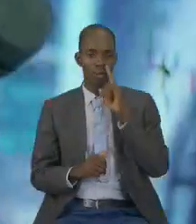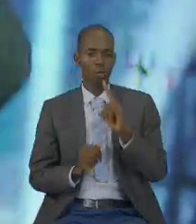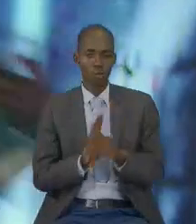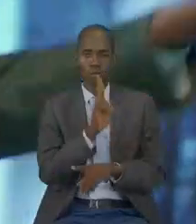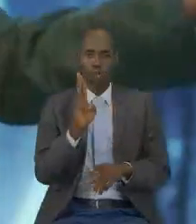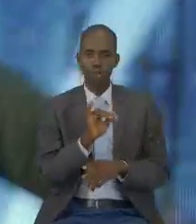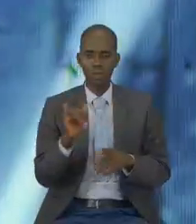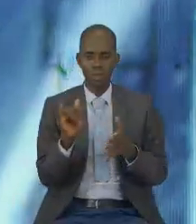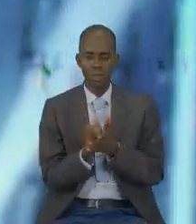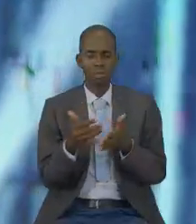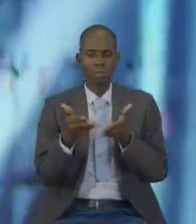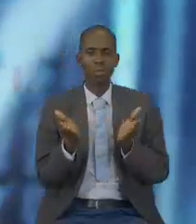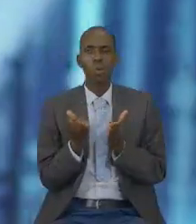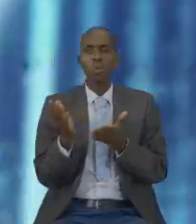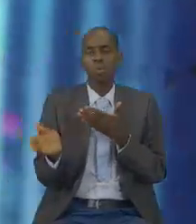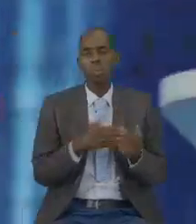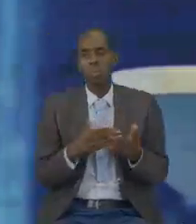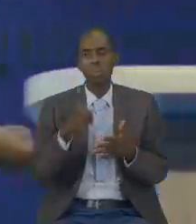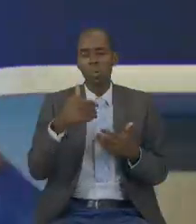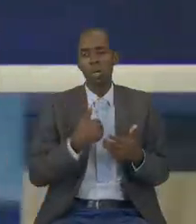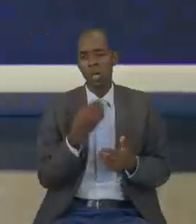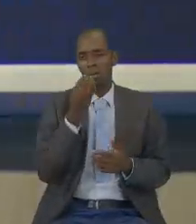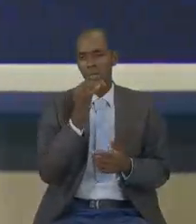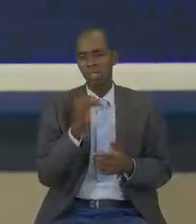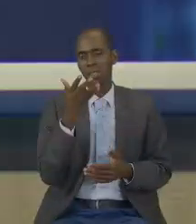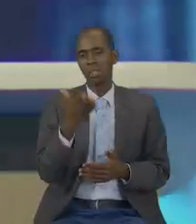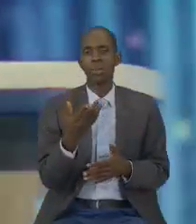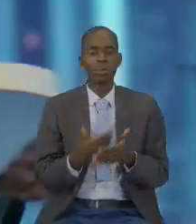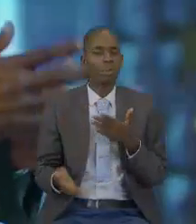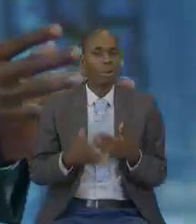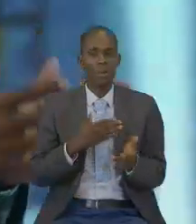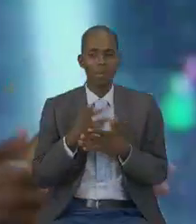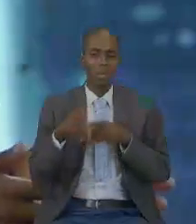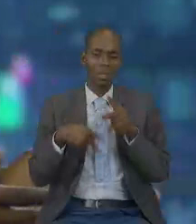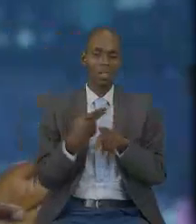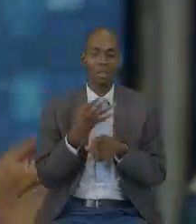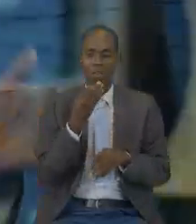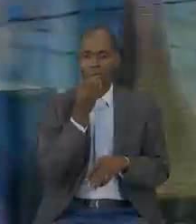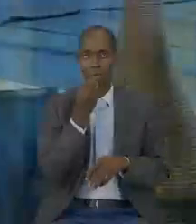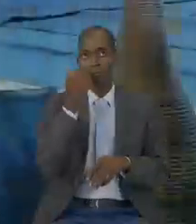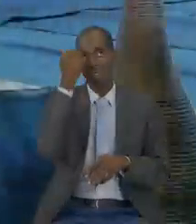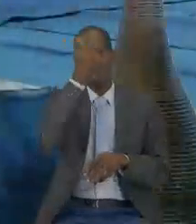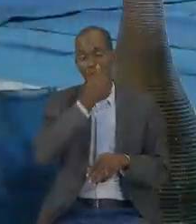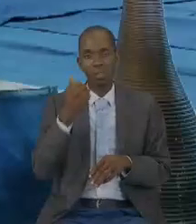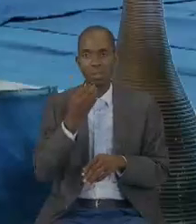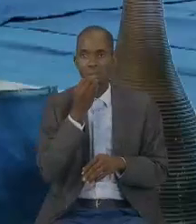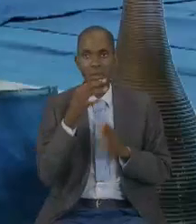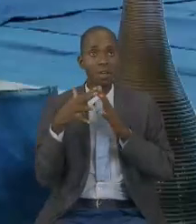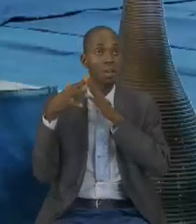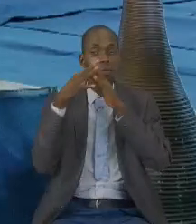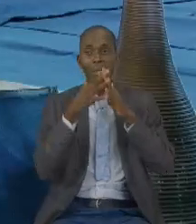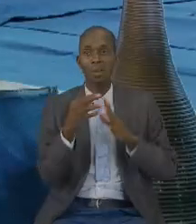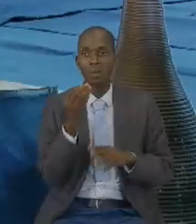plate, whatever you have eaten there, whatever kind of food, African food, American